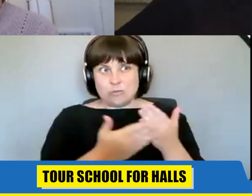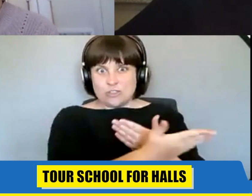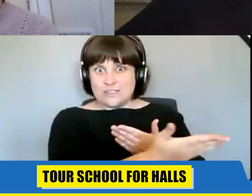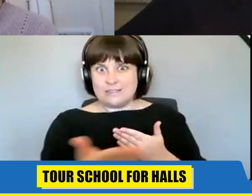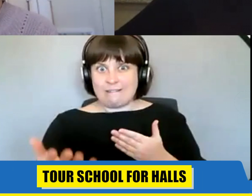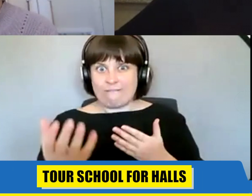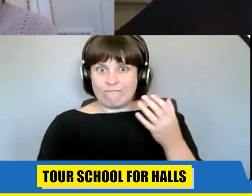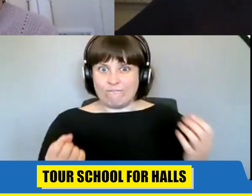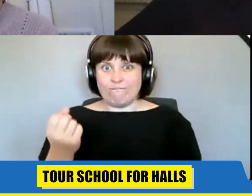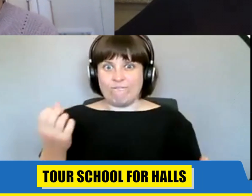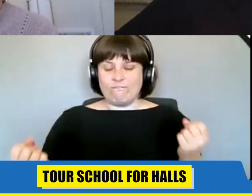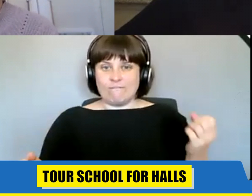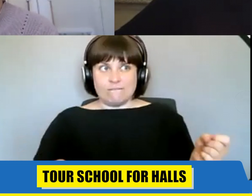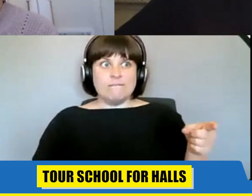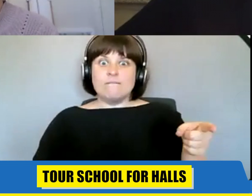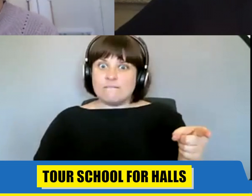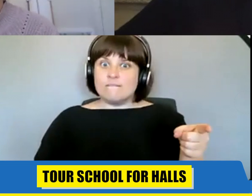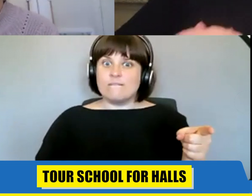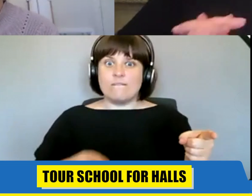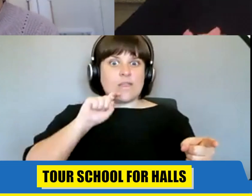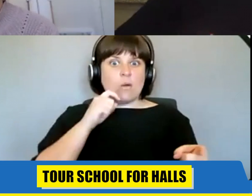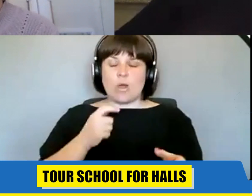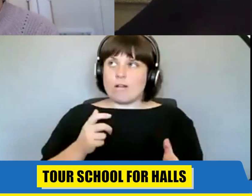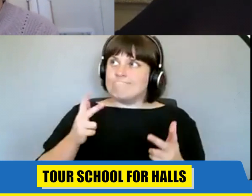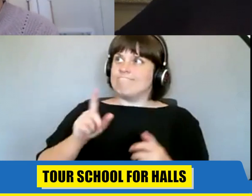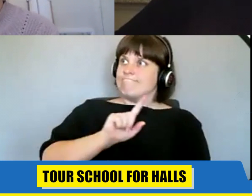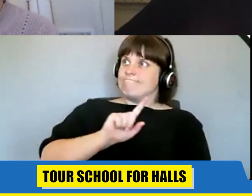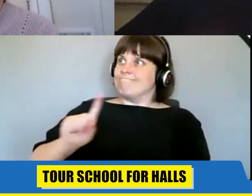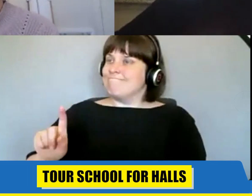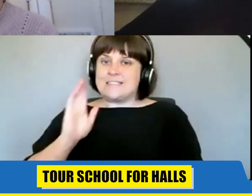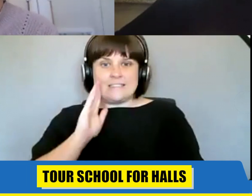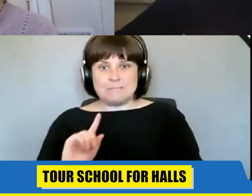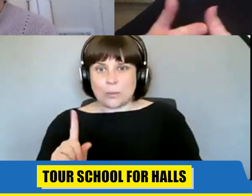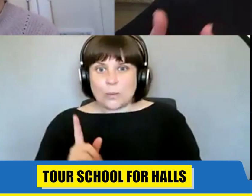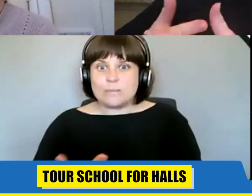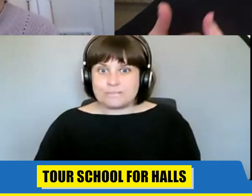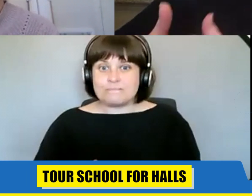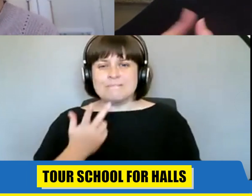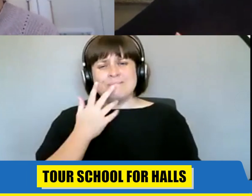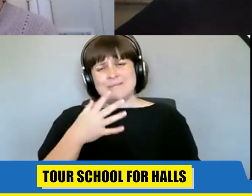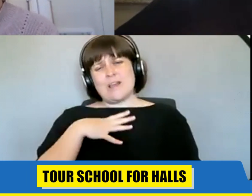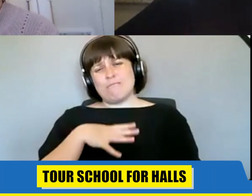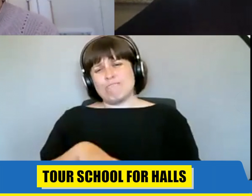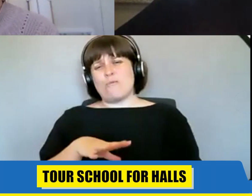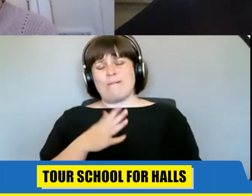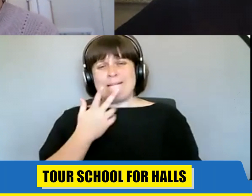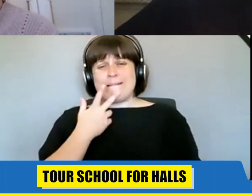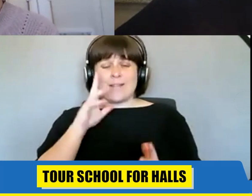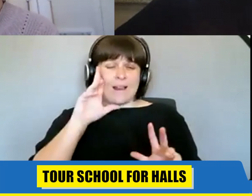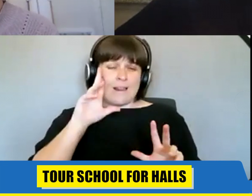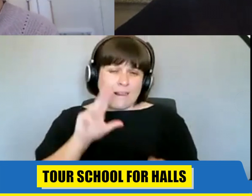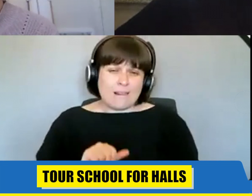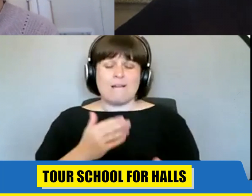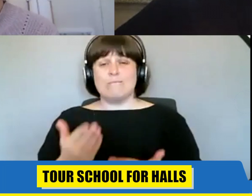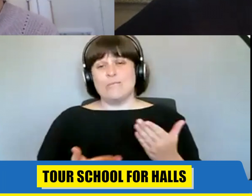town, then they'll come to it almost no matter what it is, if they really, really love the performing arts.